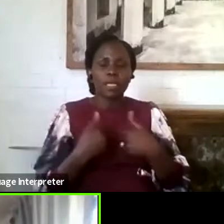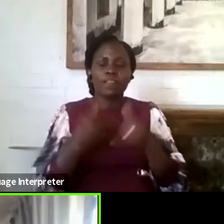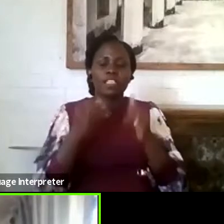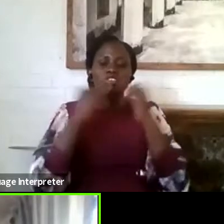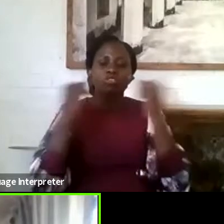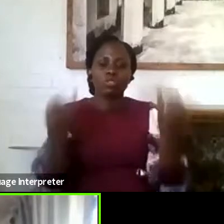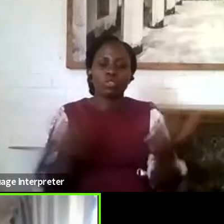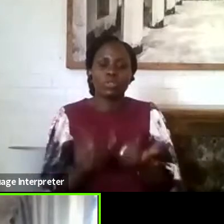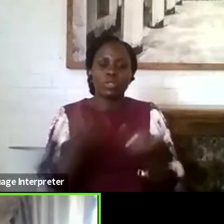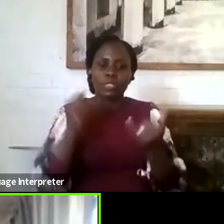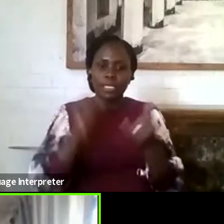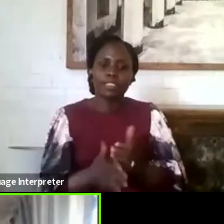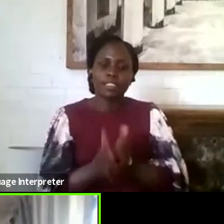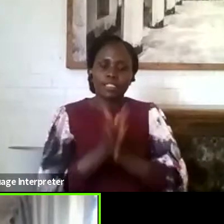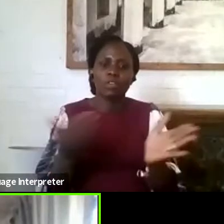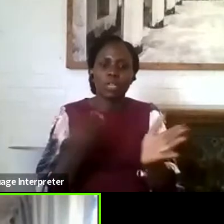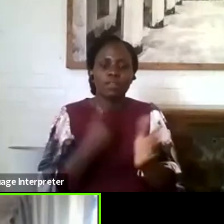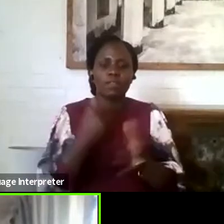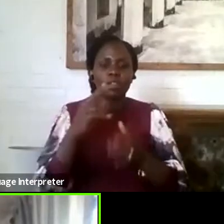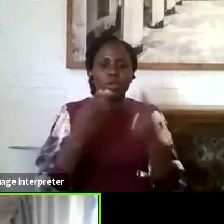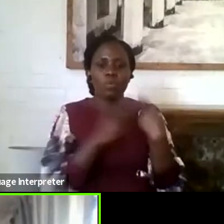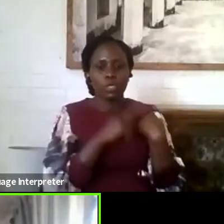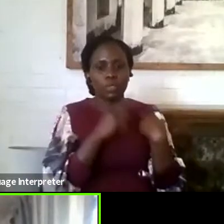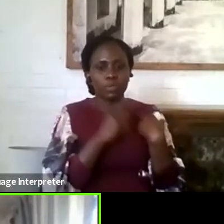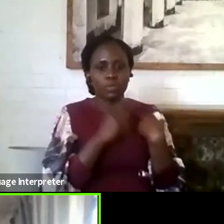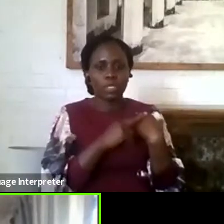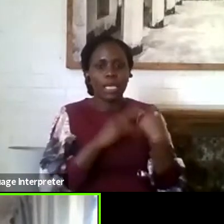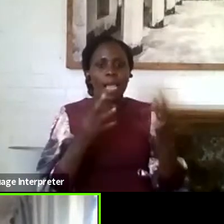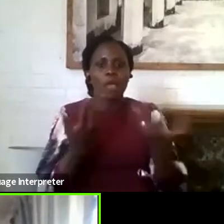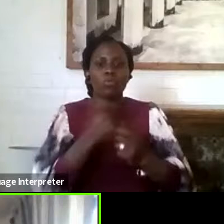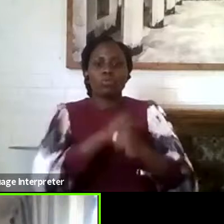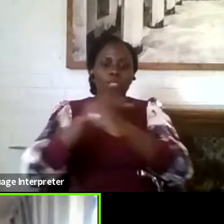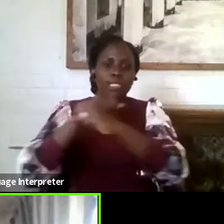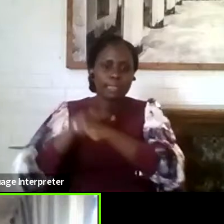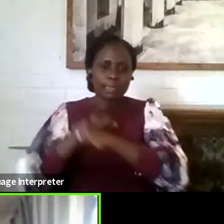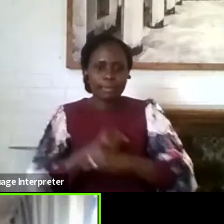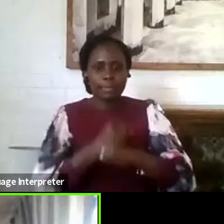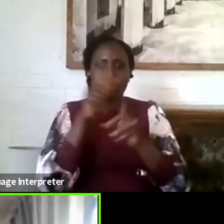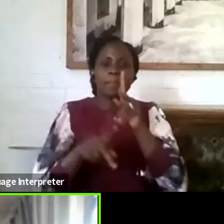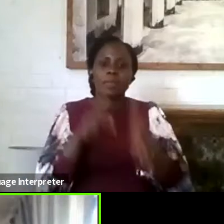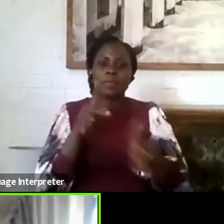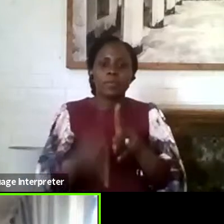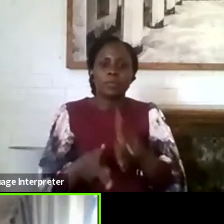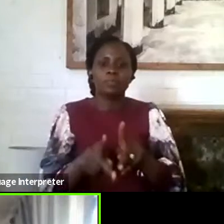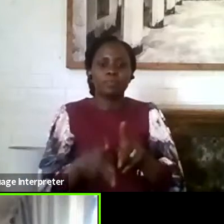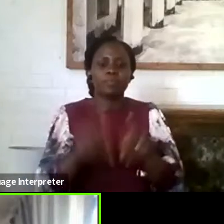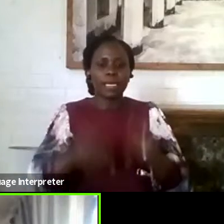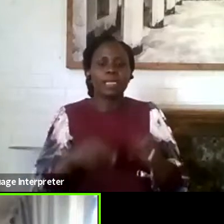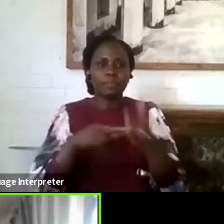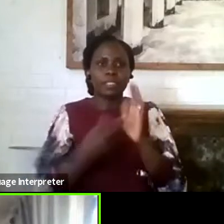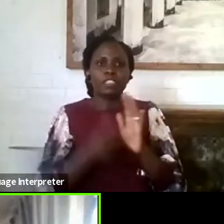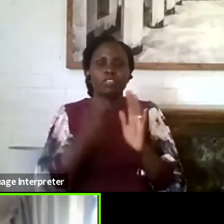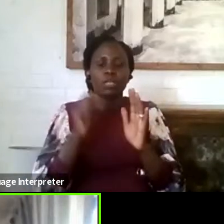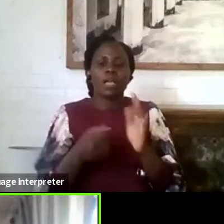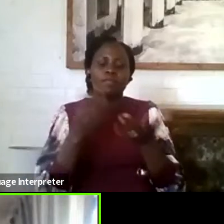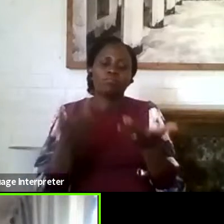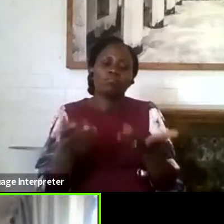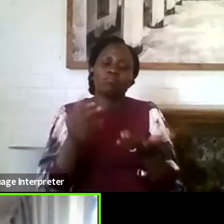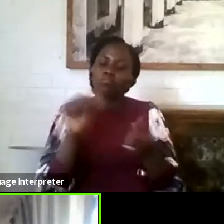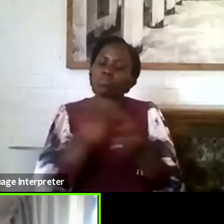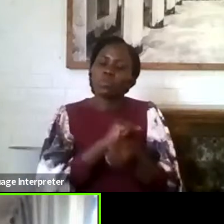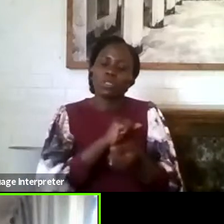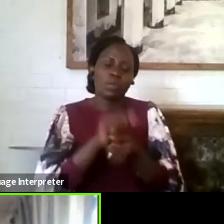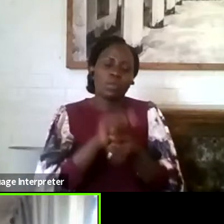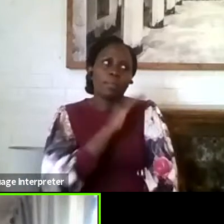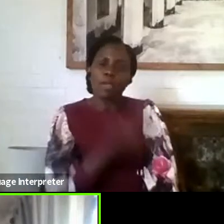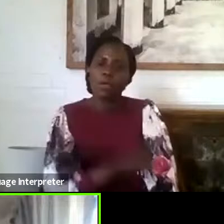with the responsibility to protect people, could potentially abuse that power. And in order to protect